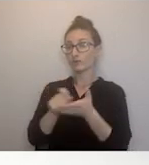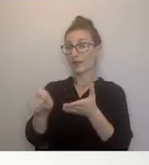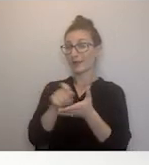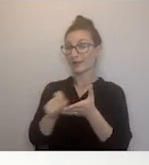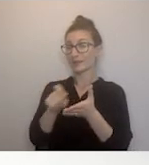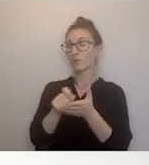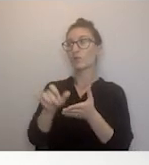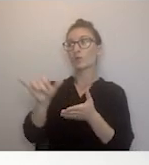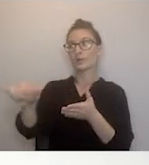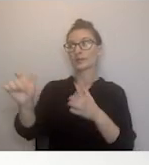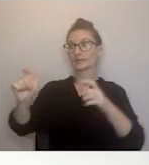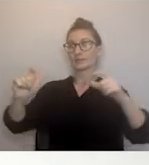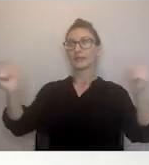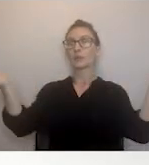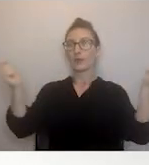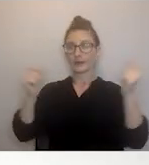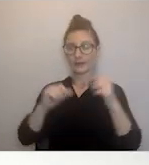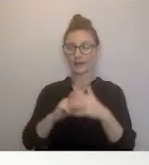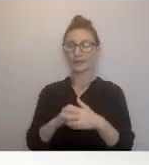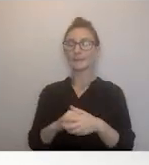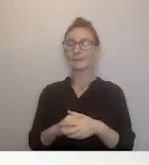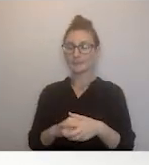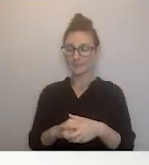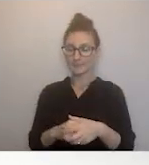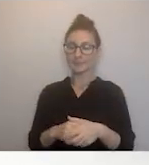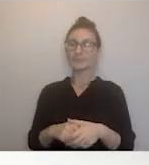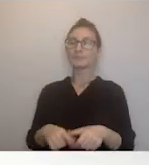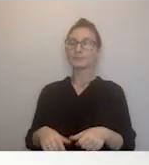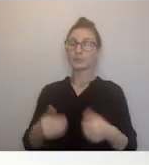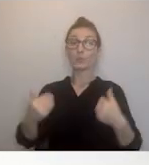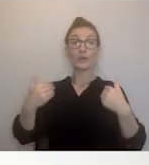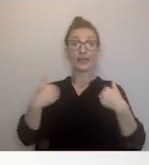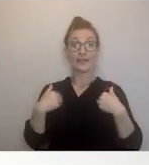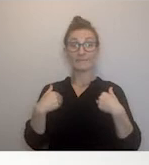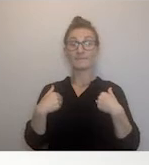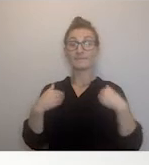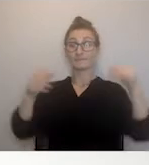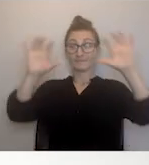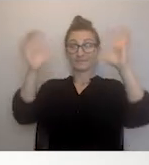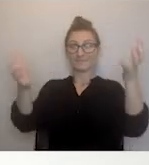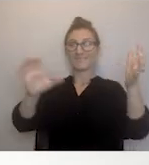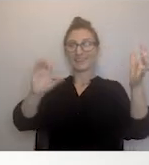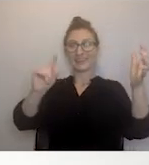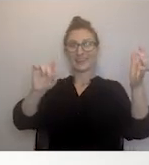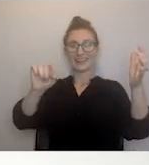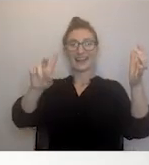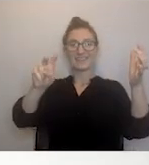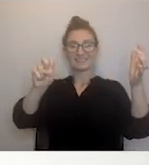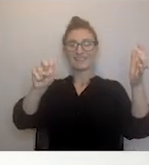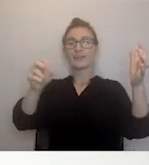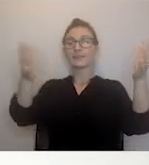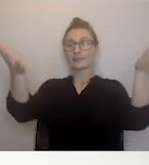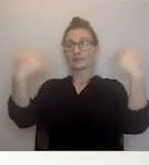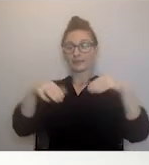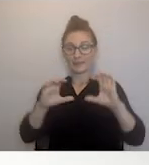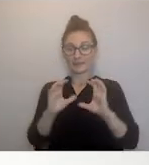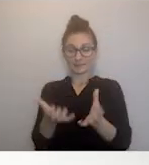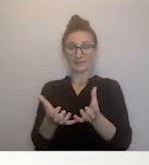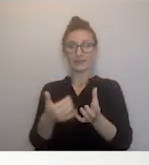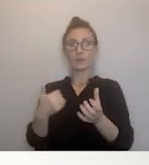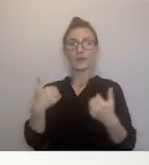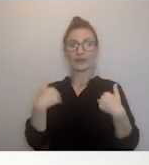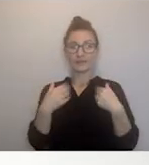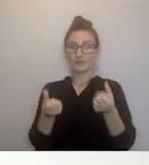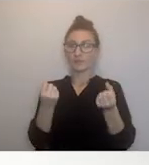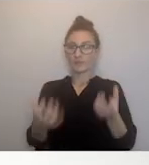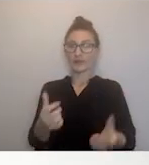Grant writing. Oh, that's a big one. We do have a collective. Within the collective, we have several grant writers. We do have a grant